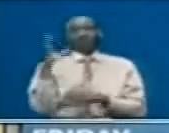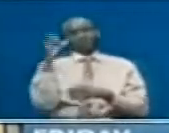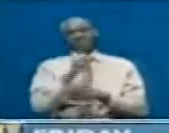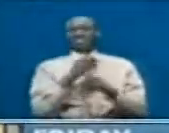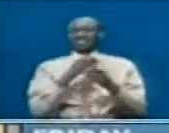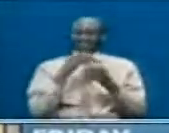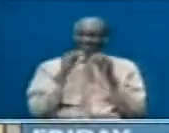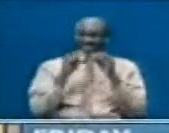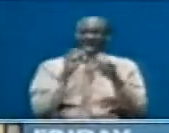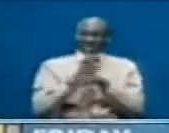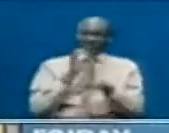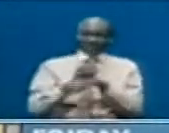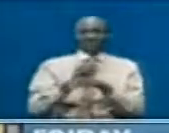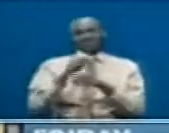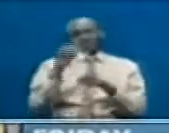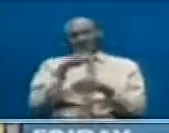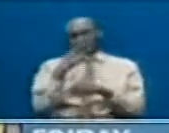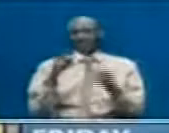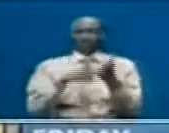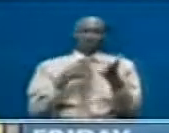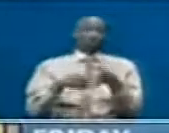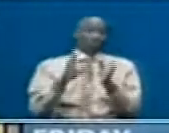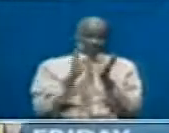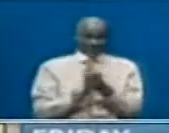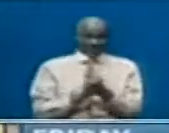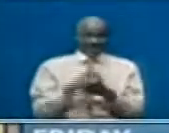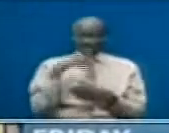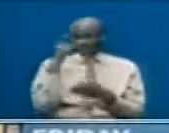by saying that the agreement does not need parliamentary approval. The case